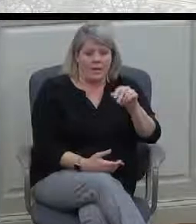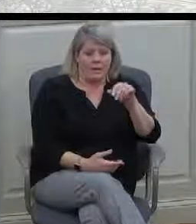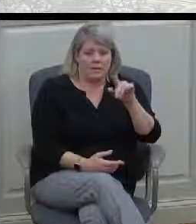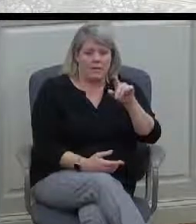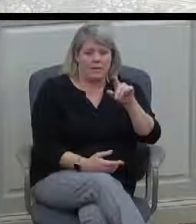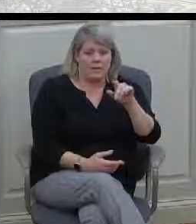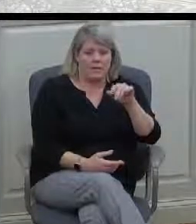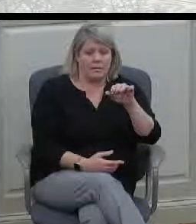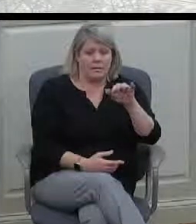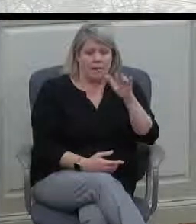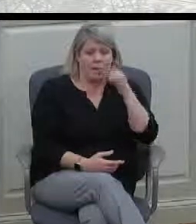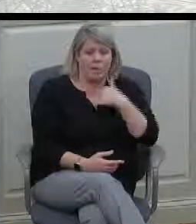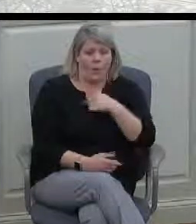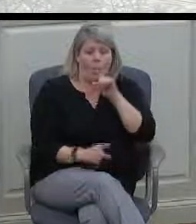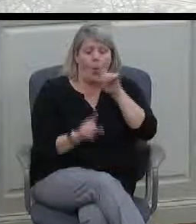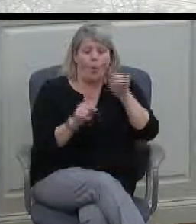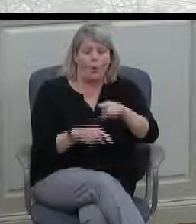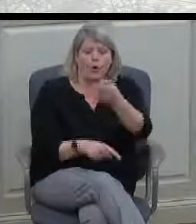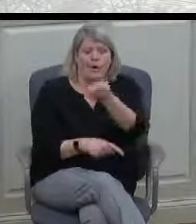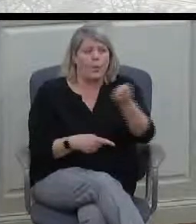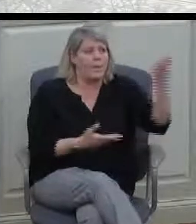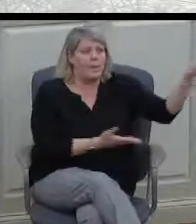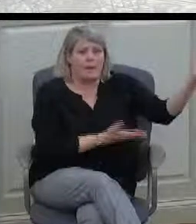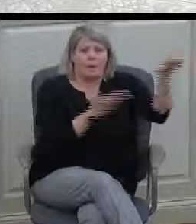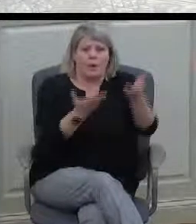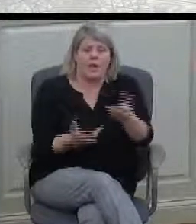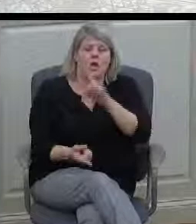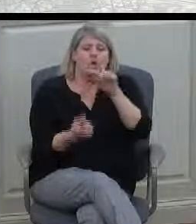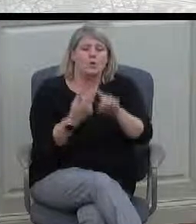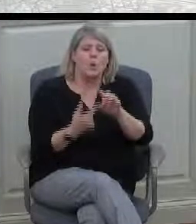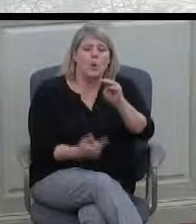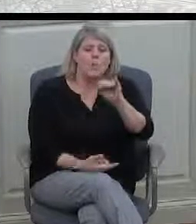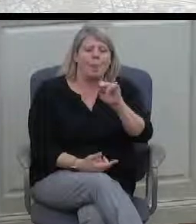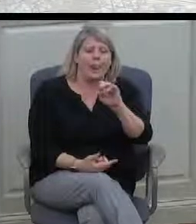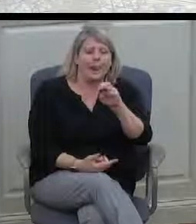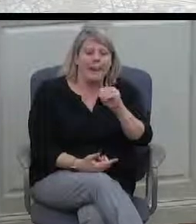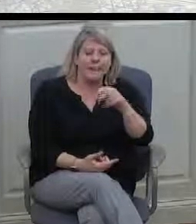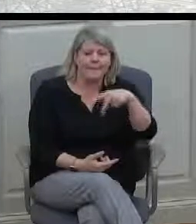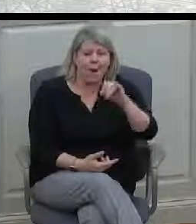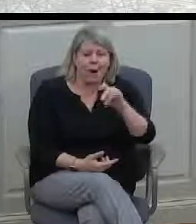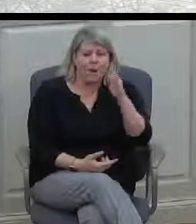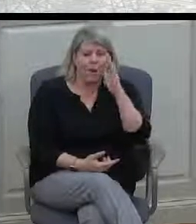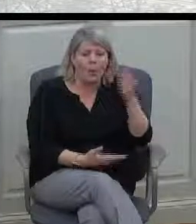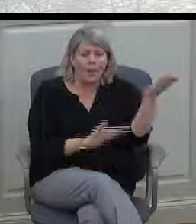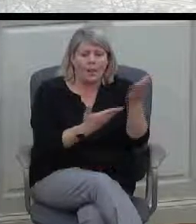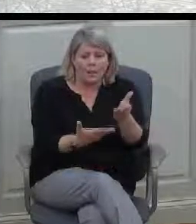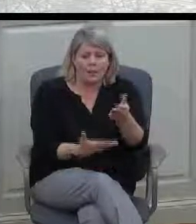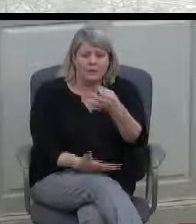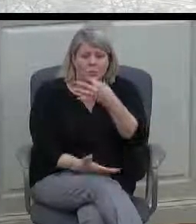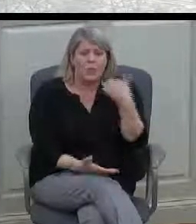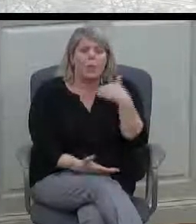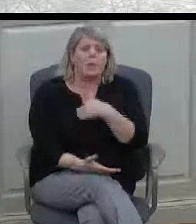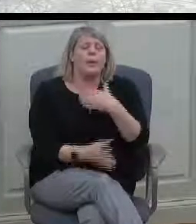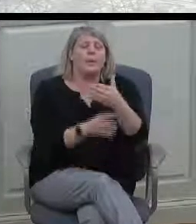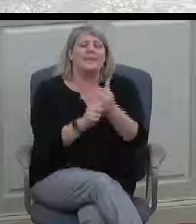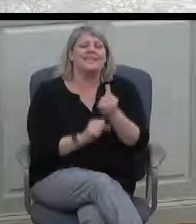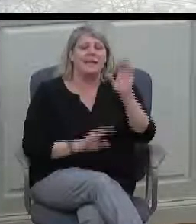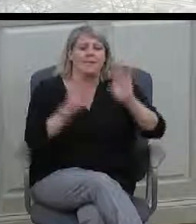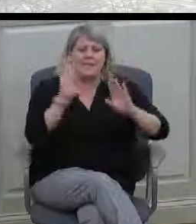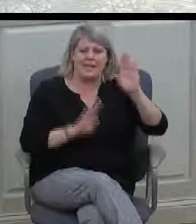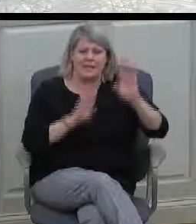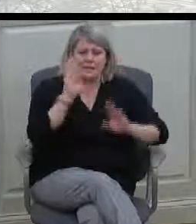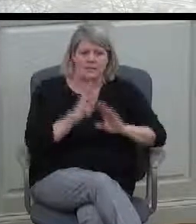delivered now. You'll see parts of it out at Millennium Park near where it's going. Where we receive bids on the installation